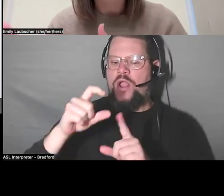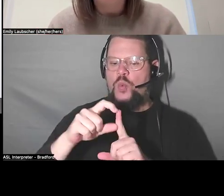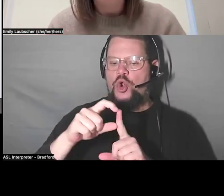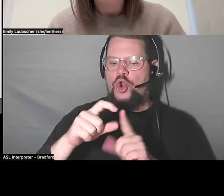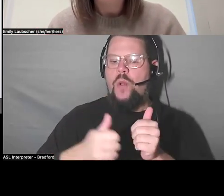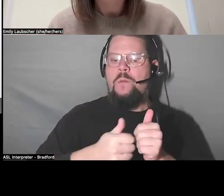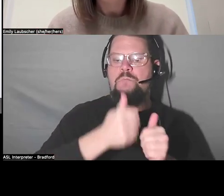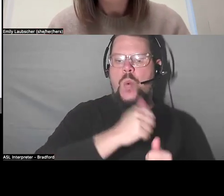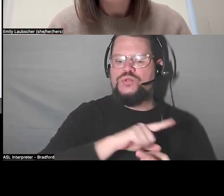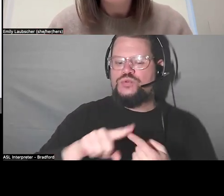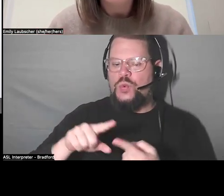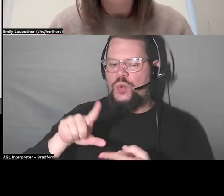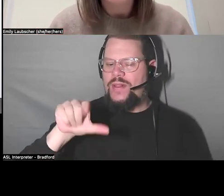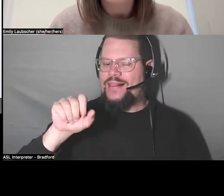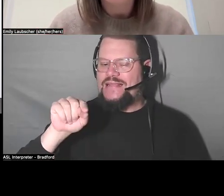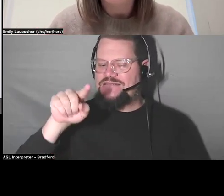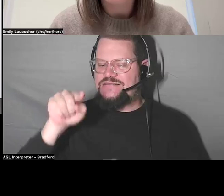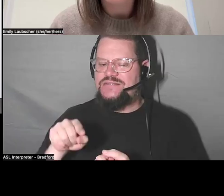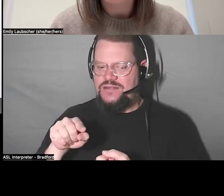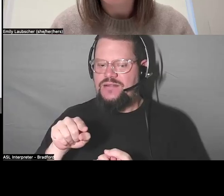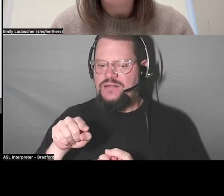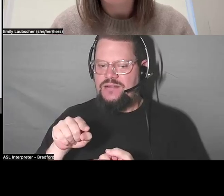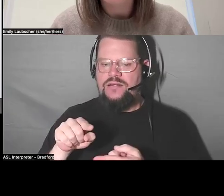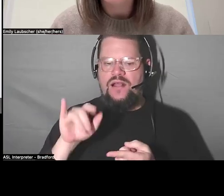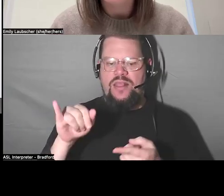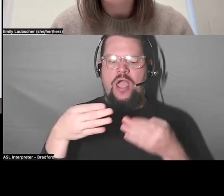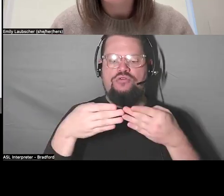least core. Those are listed across